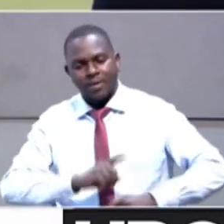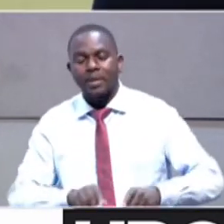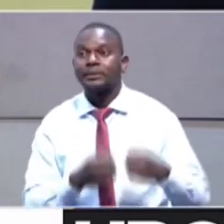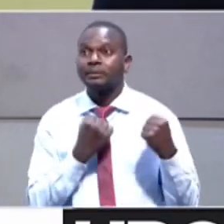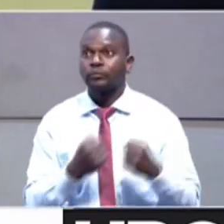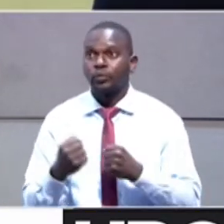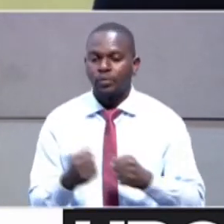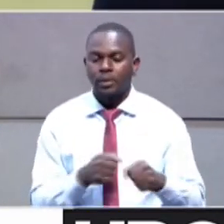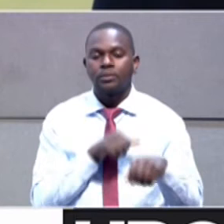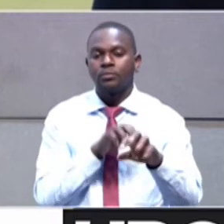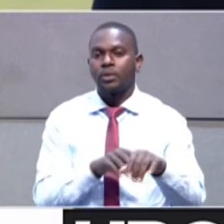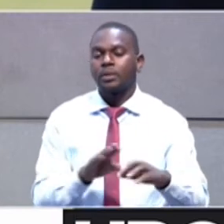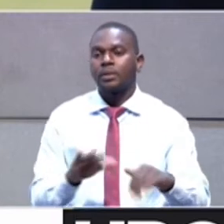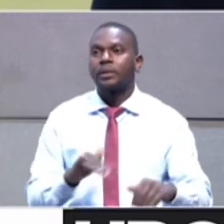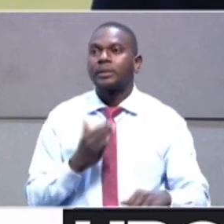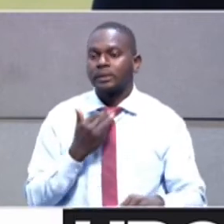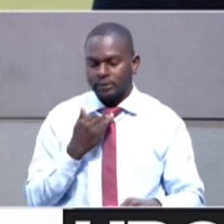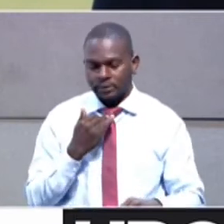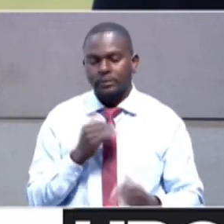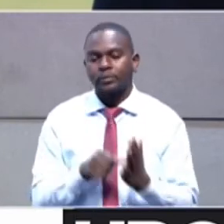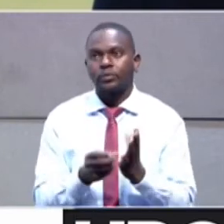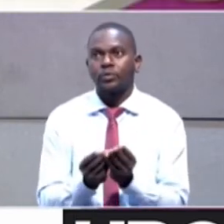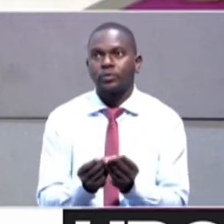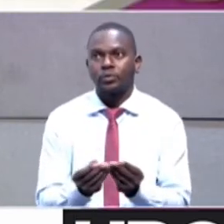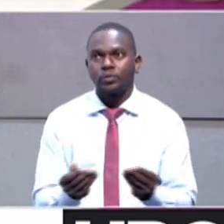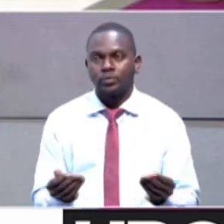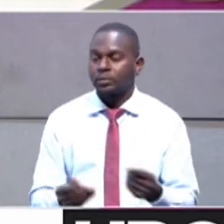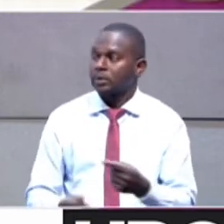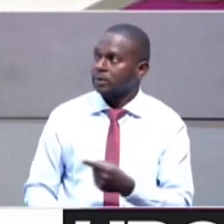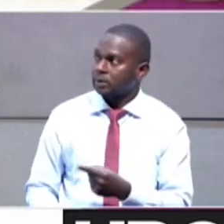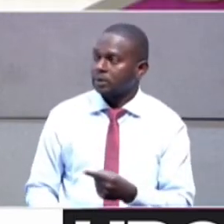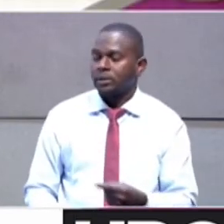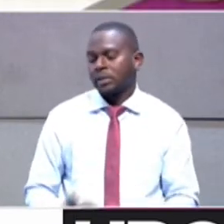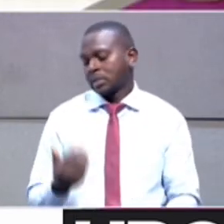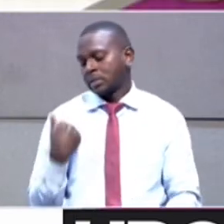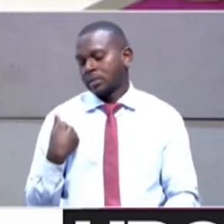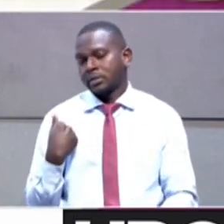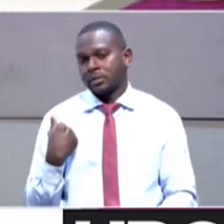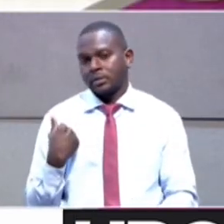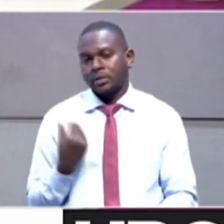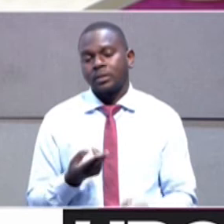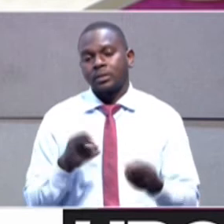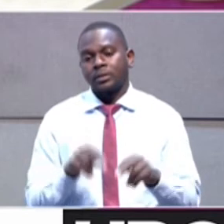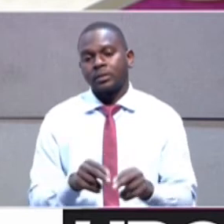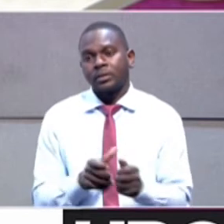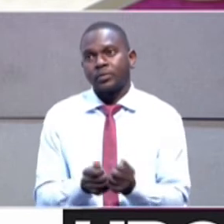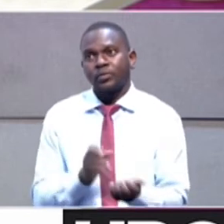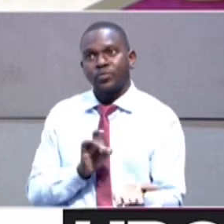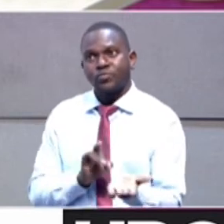in agriculture, thus the need to be addressed. And our recent events where our maize was